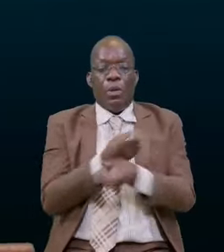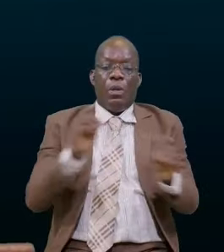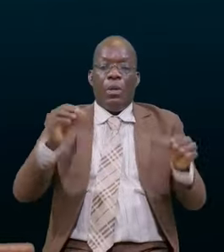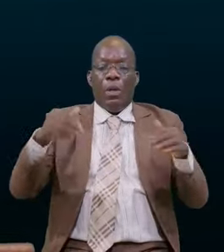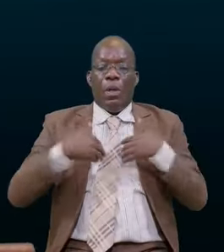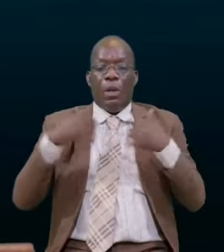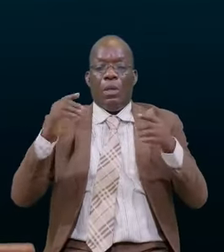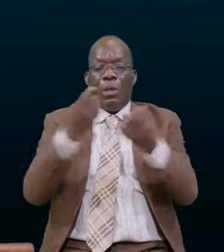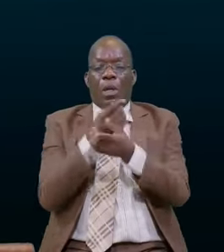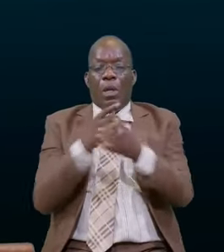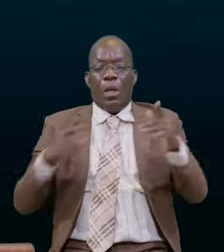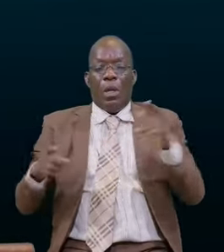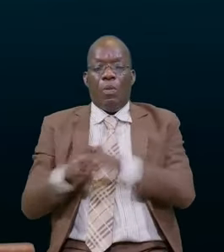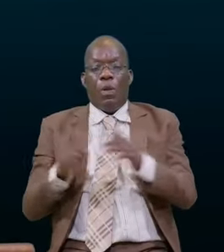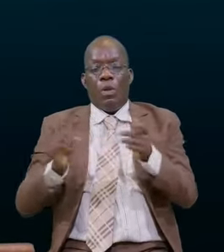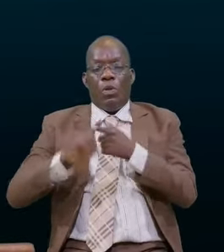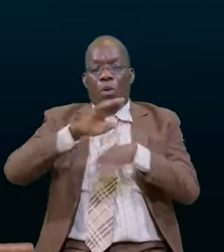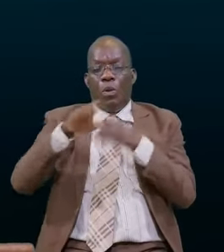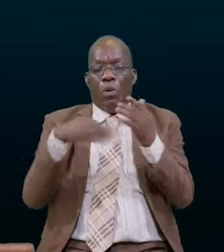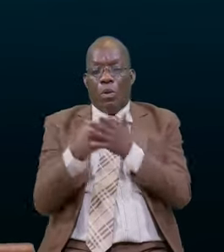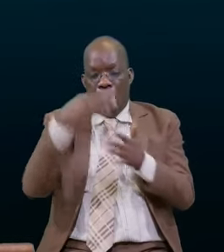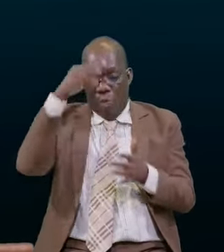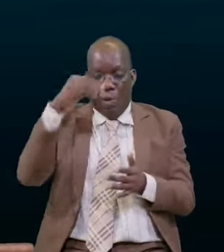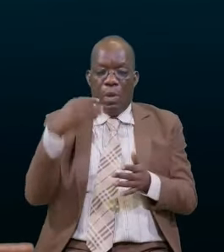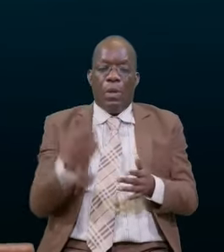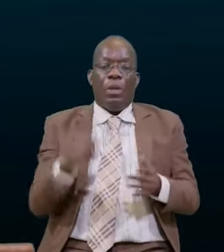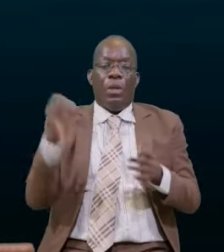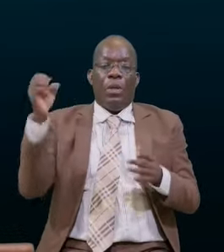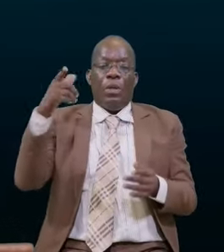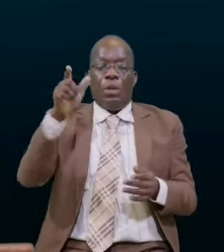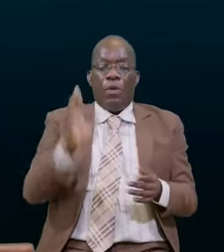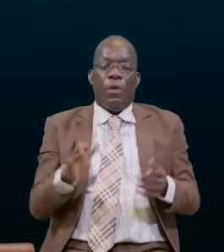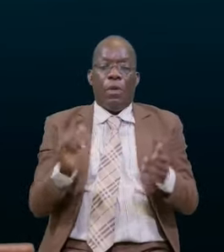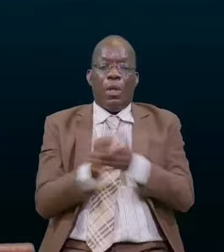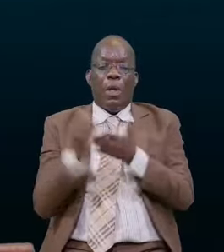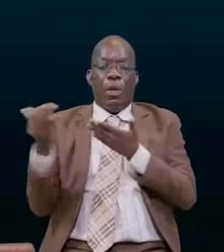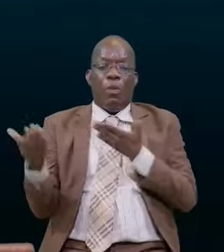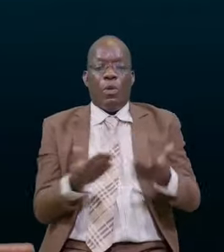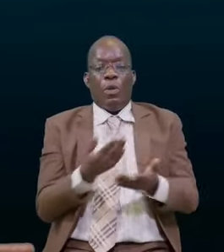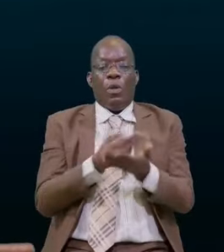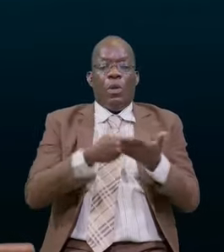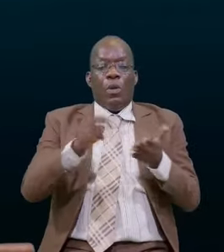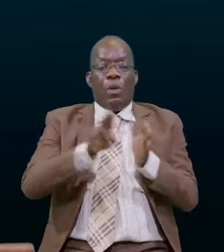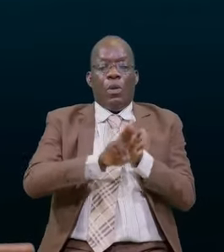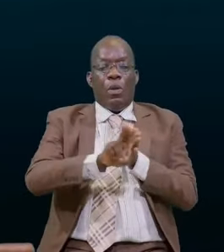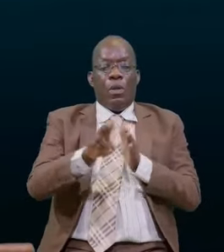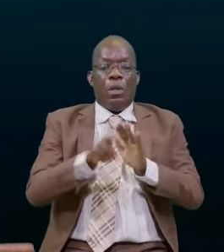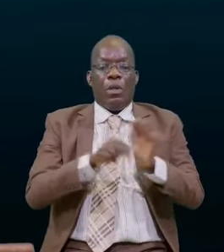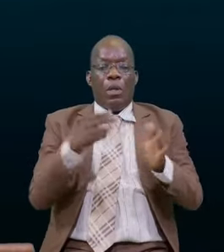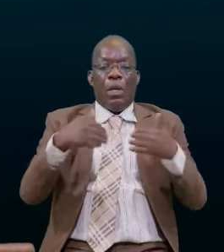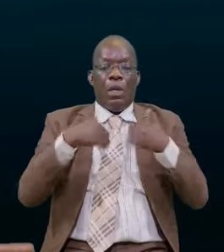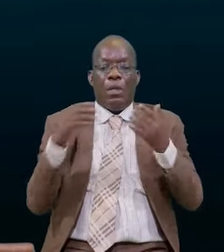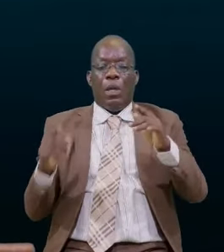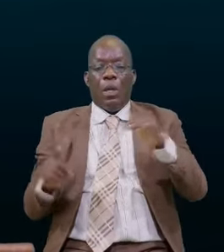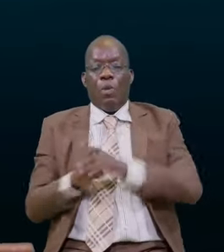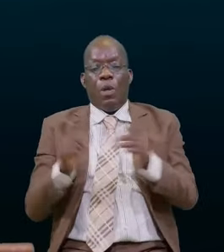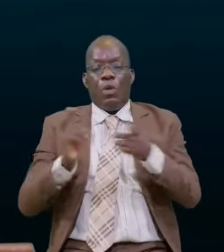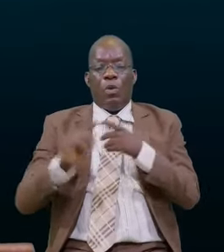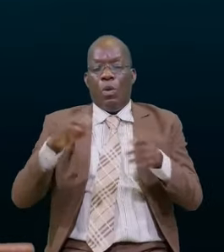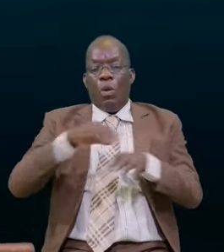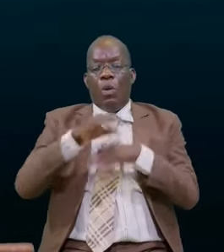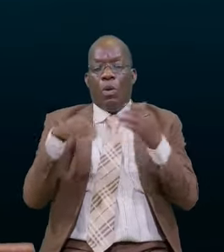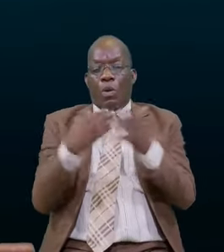the grace of God that bringeth Holiness as appear to all men the grace of God that bringeth total